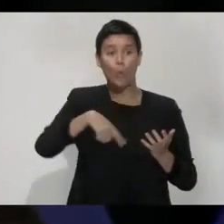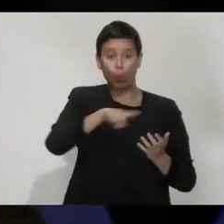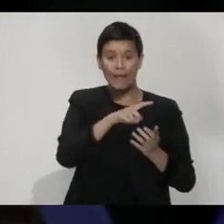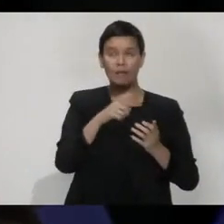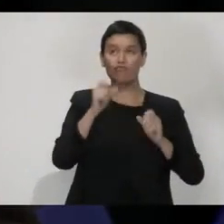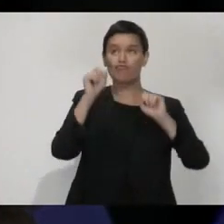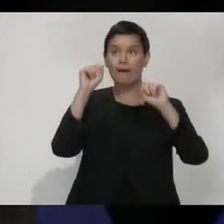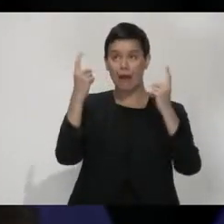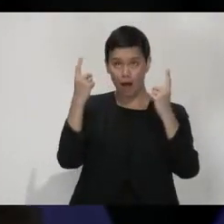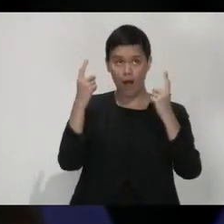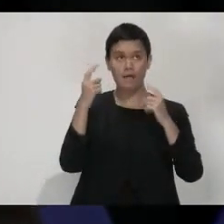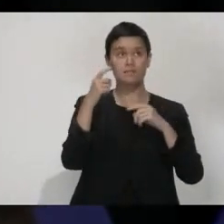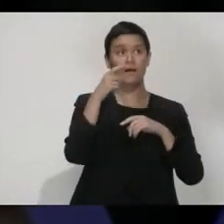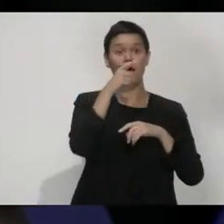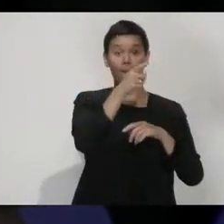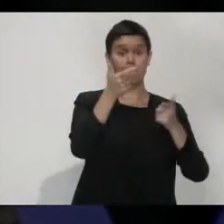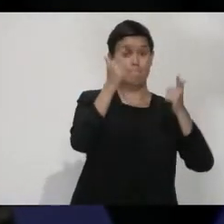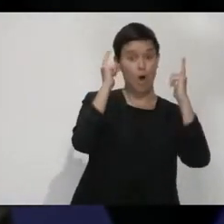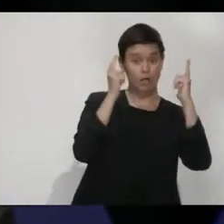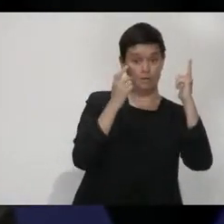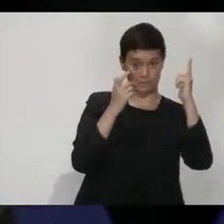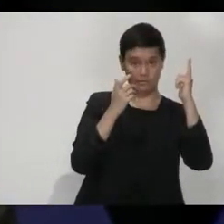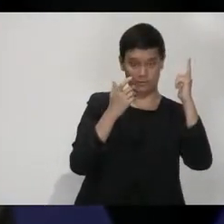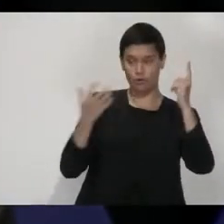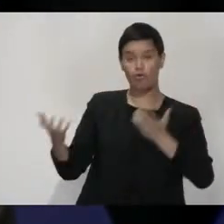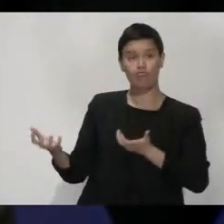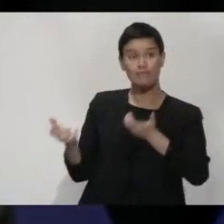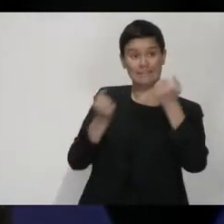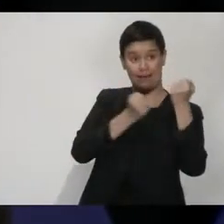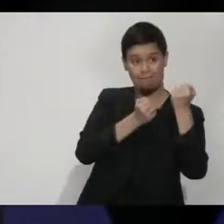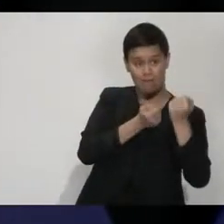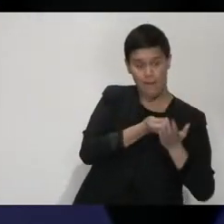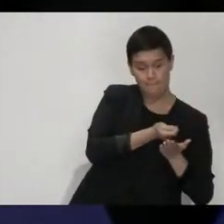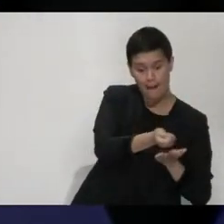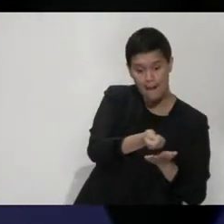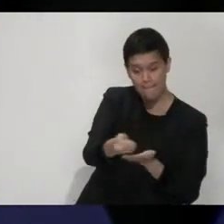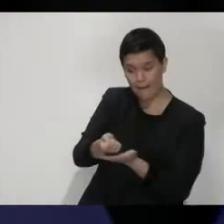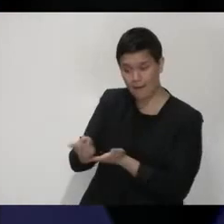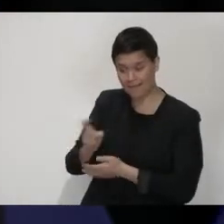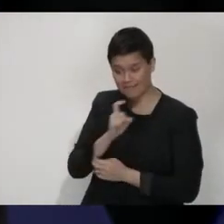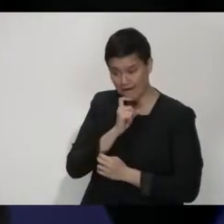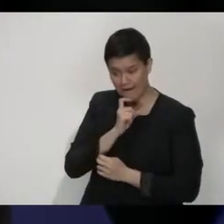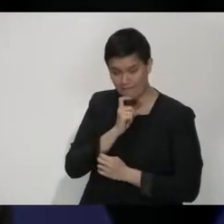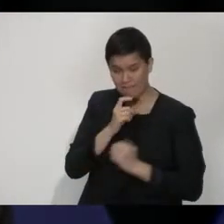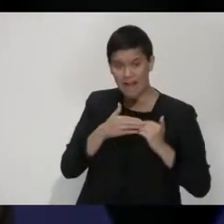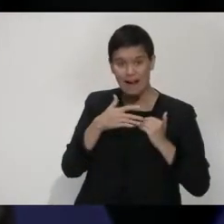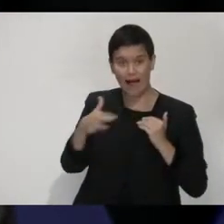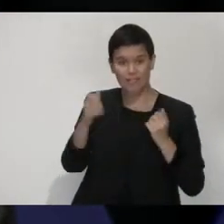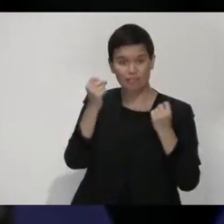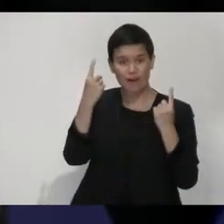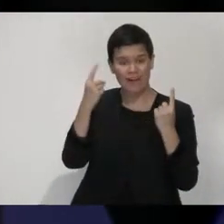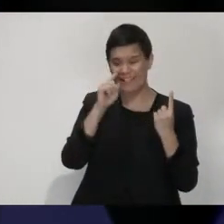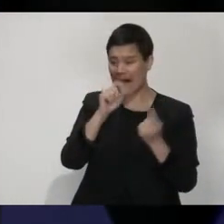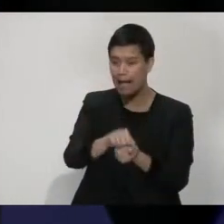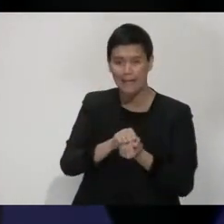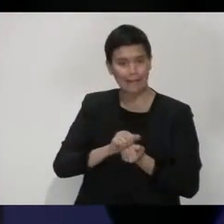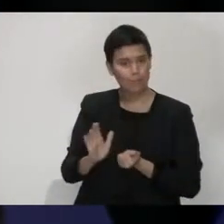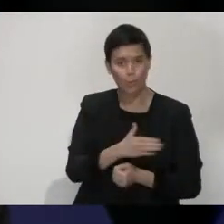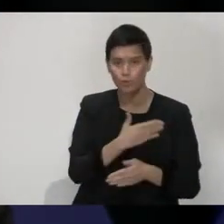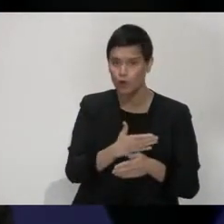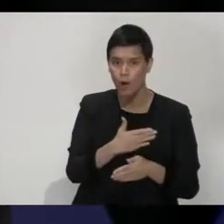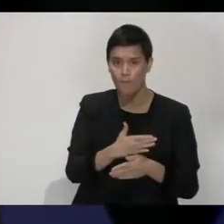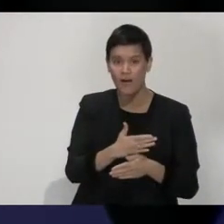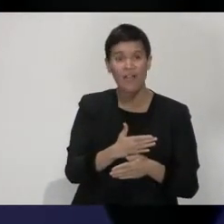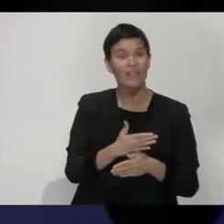jobs were being supported by wage subsidy that are coming off that. The commensurate rise in people taking up income